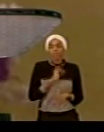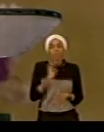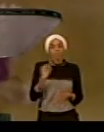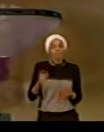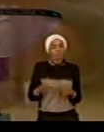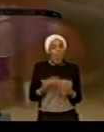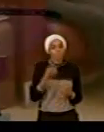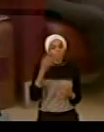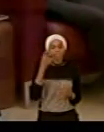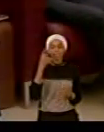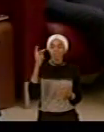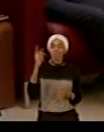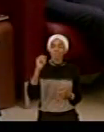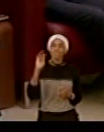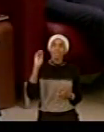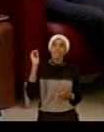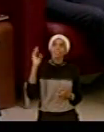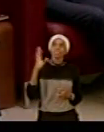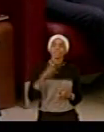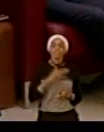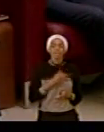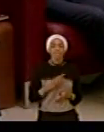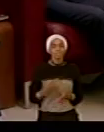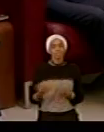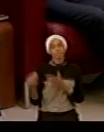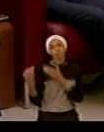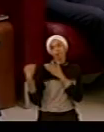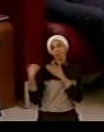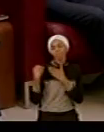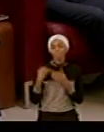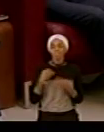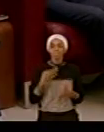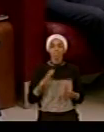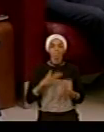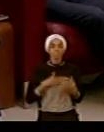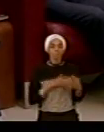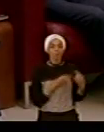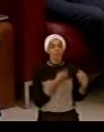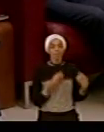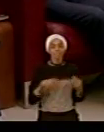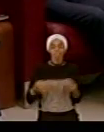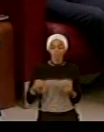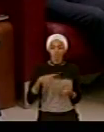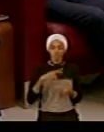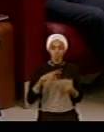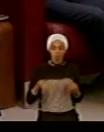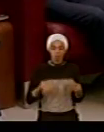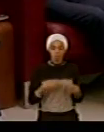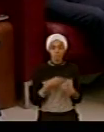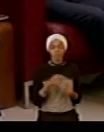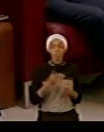Where I first saw the light and the burden of my heart